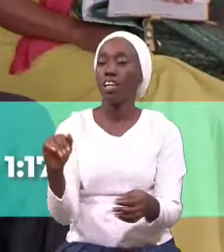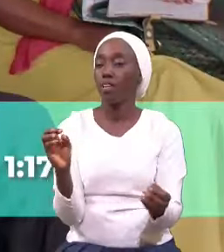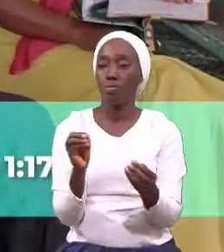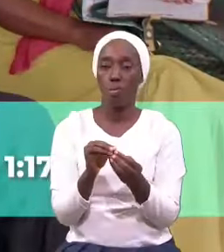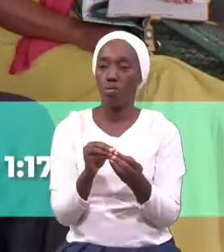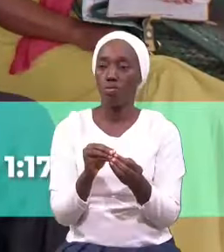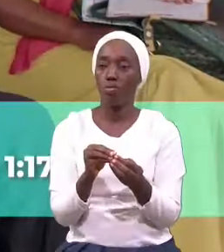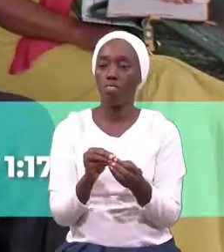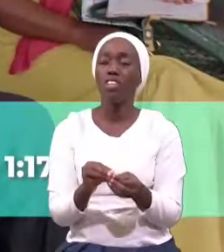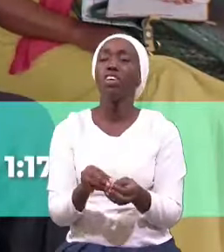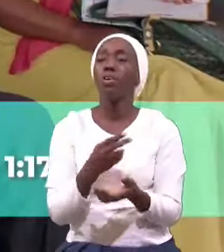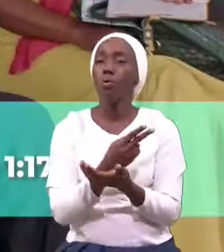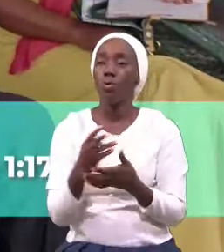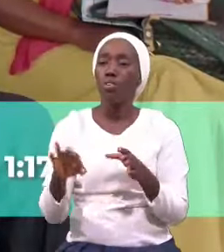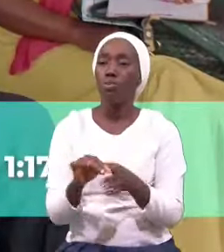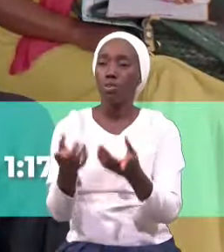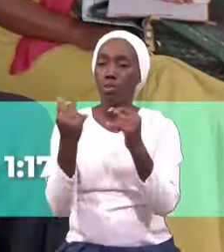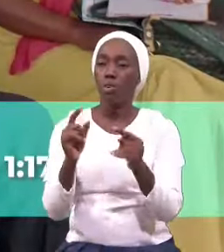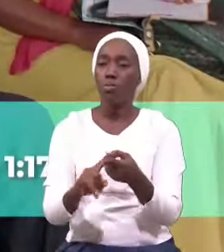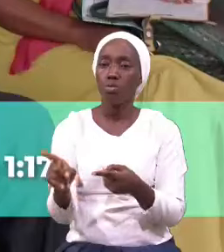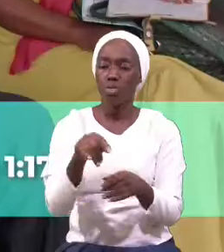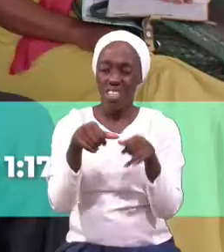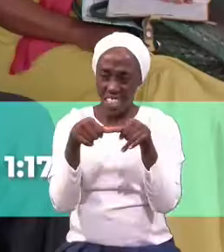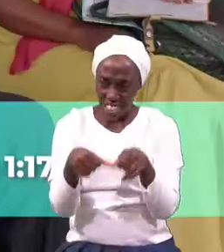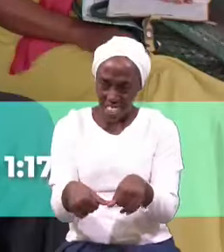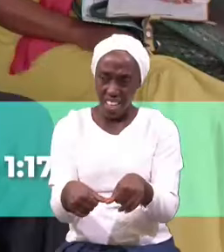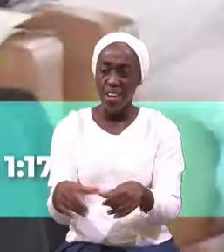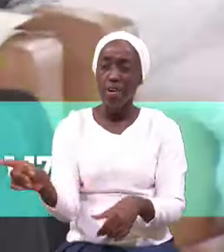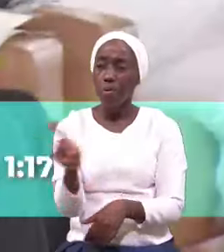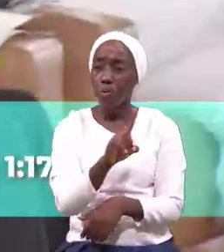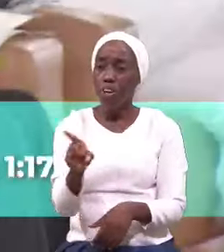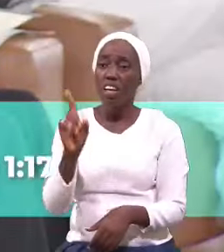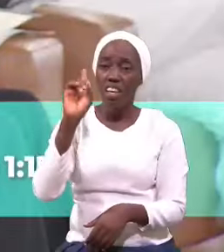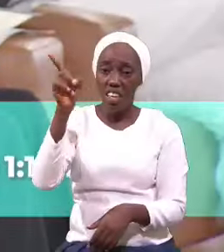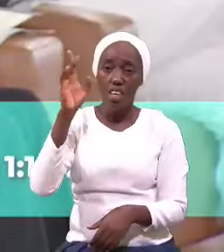It's coming to you. Stay where he will find you.